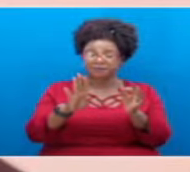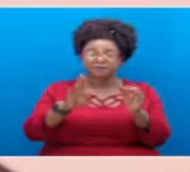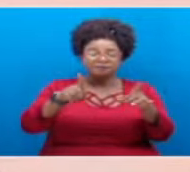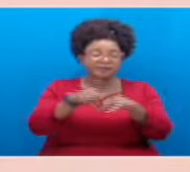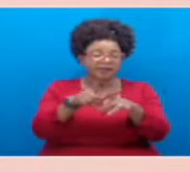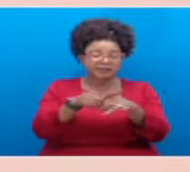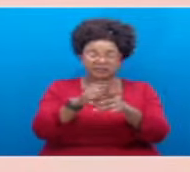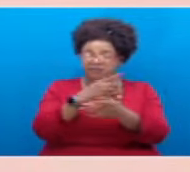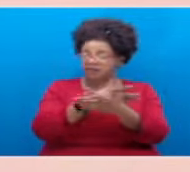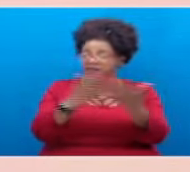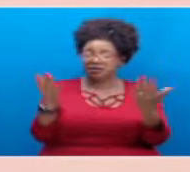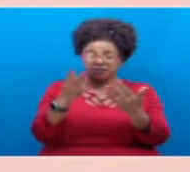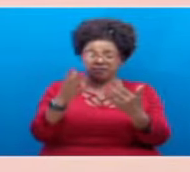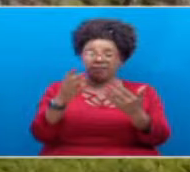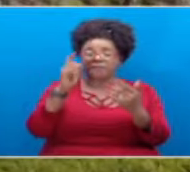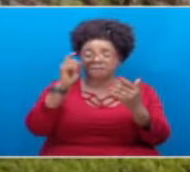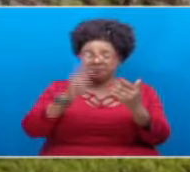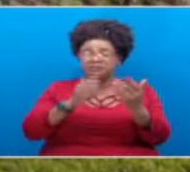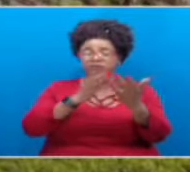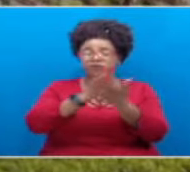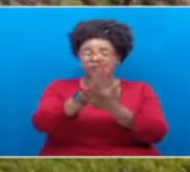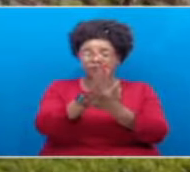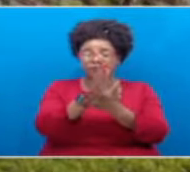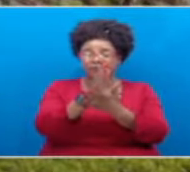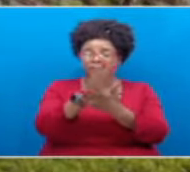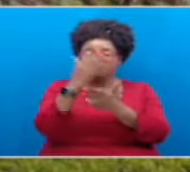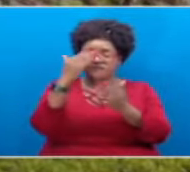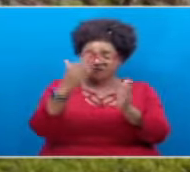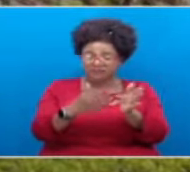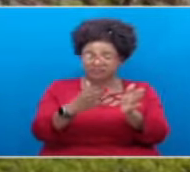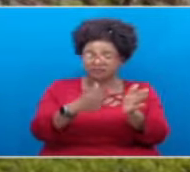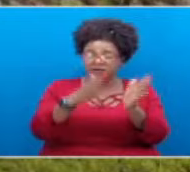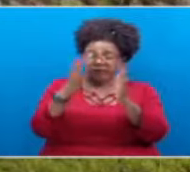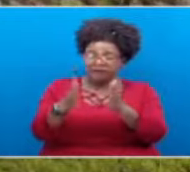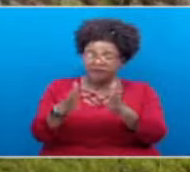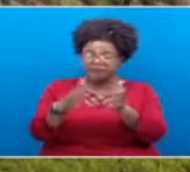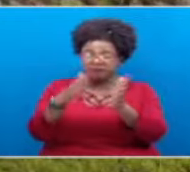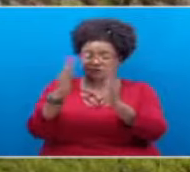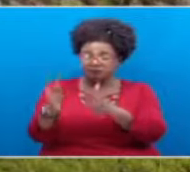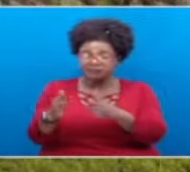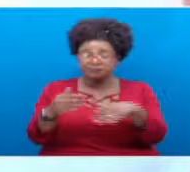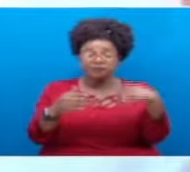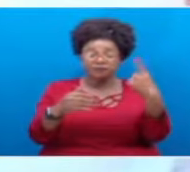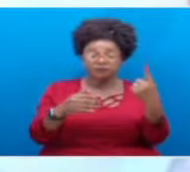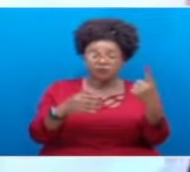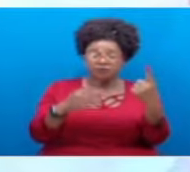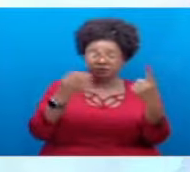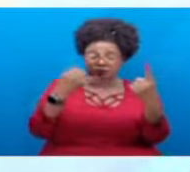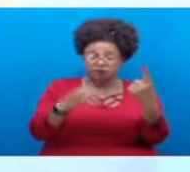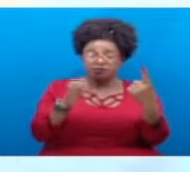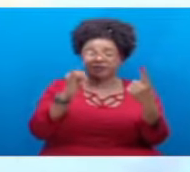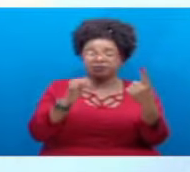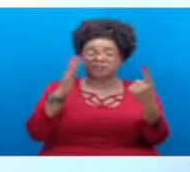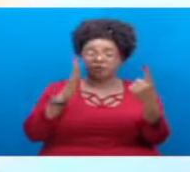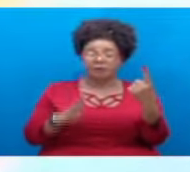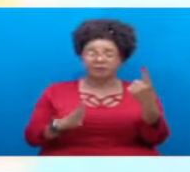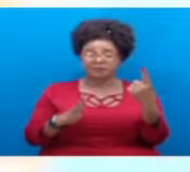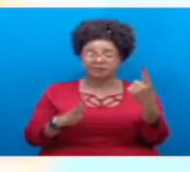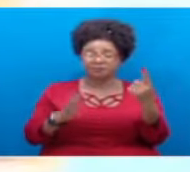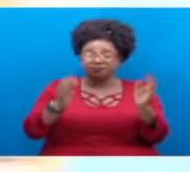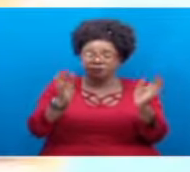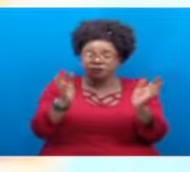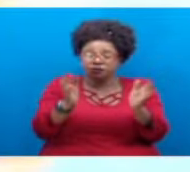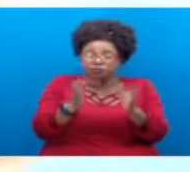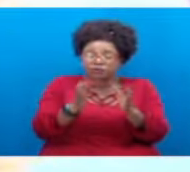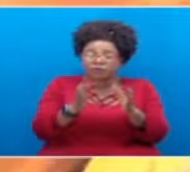vaccine or drug, it has to go through phases of trial. The phase 1 is where you try it in humans, a very small population